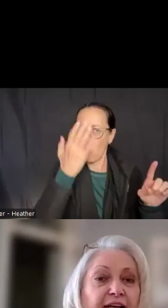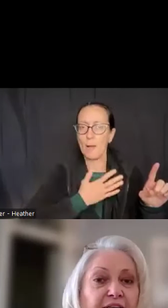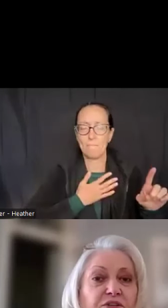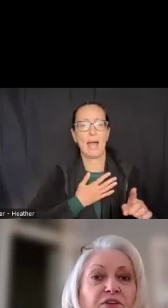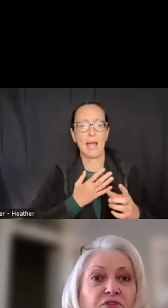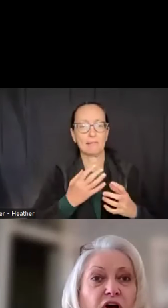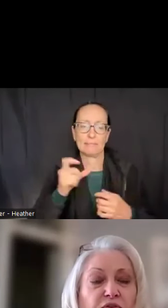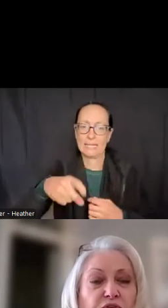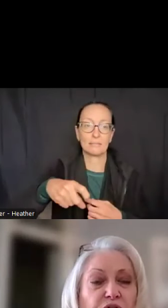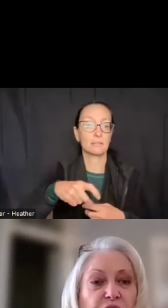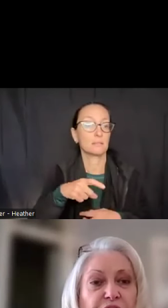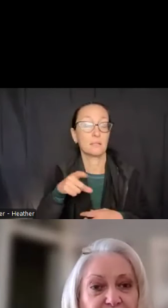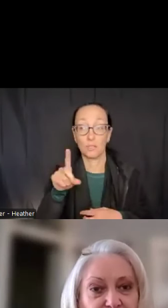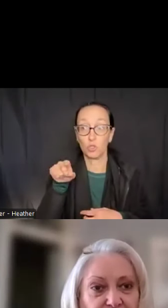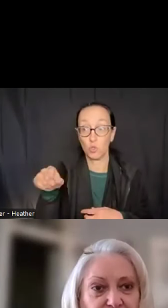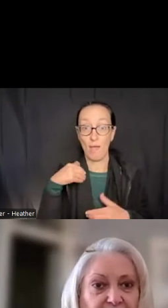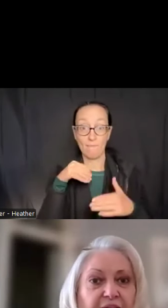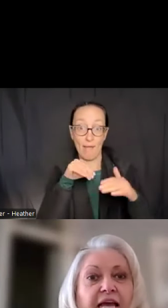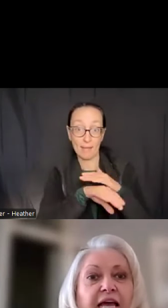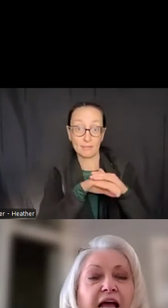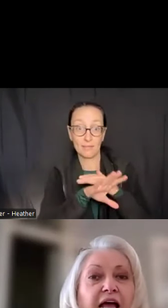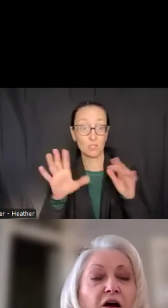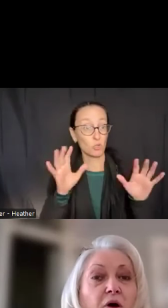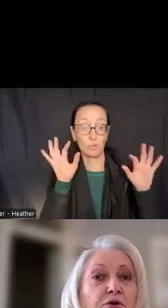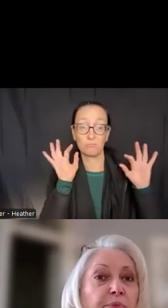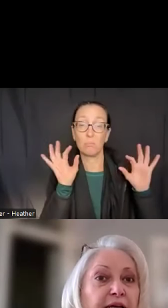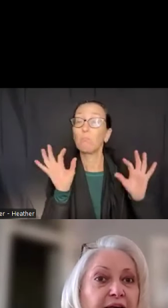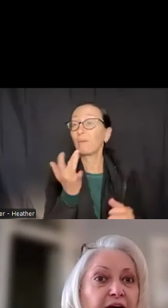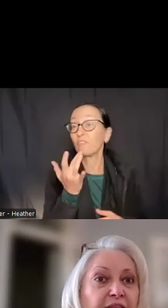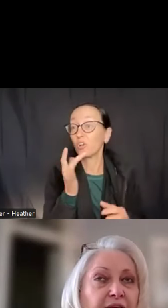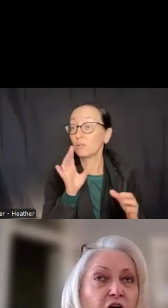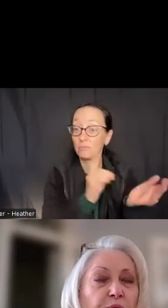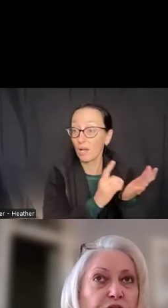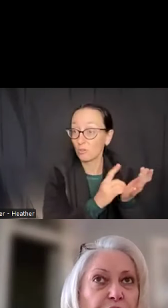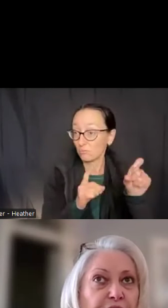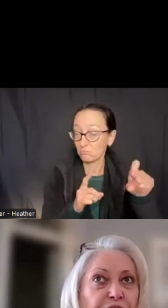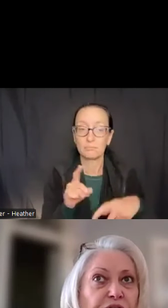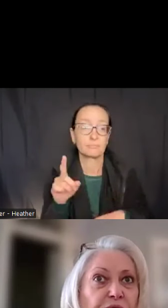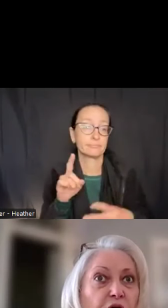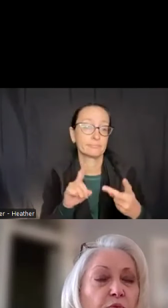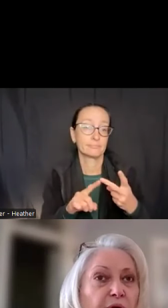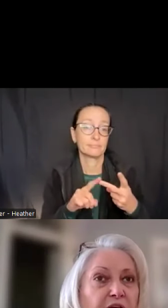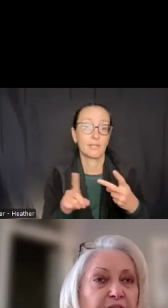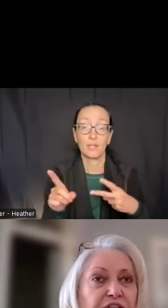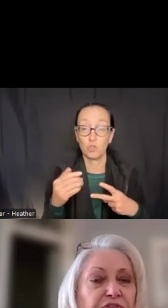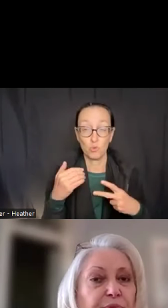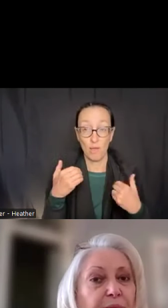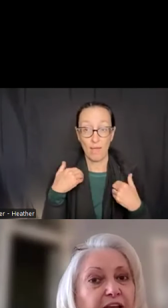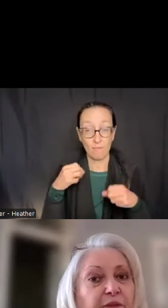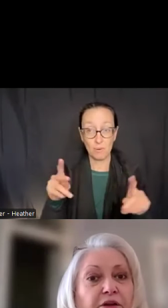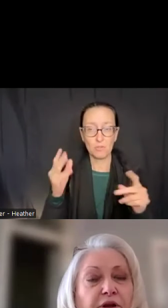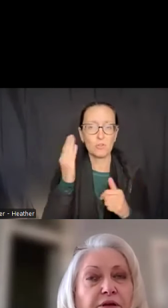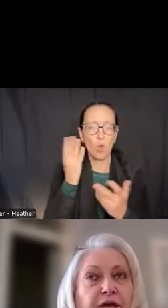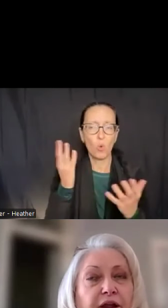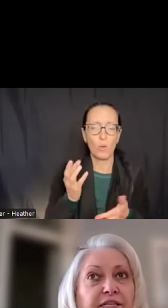Do you have access to those doctors once you're in the facility? Are you being allowed the opportunity to know what recommendations are being